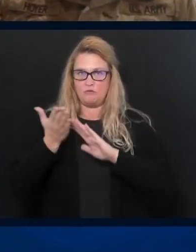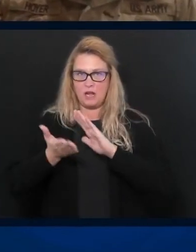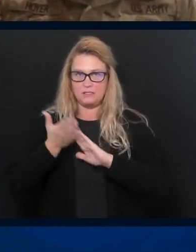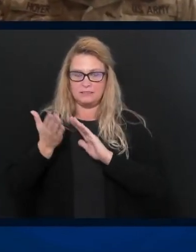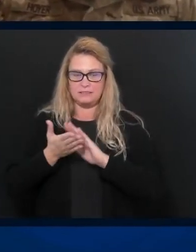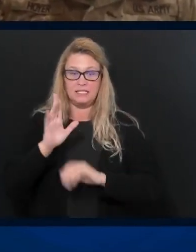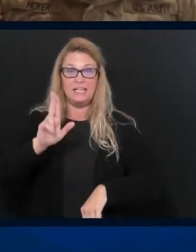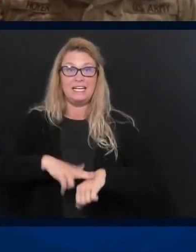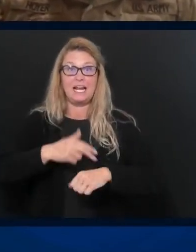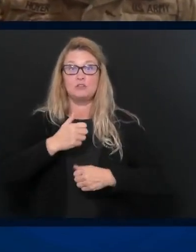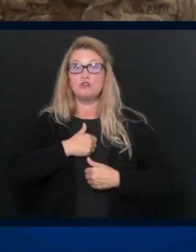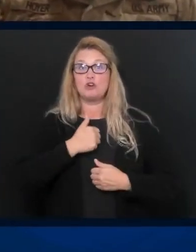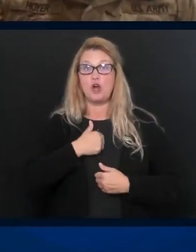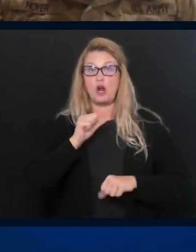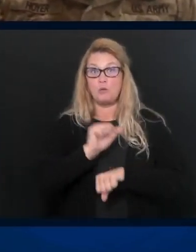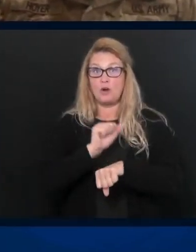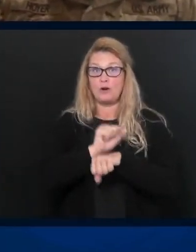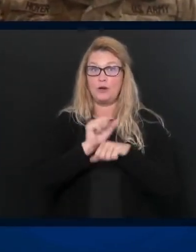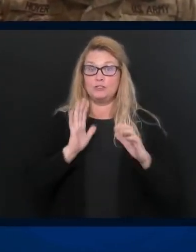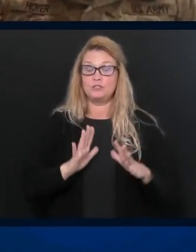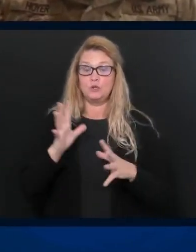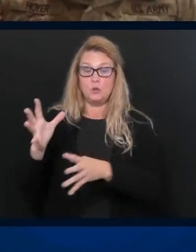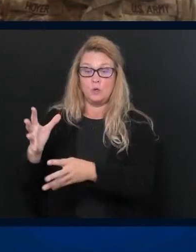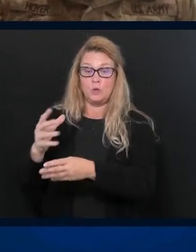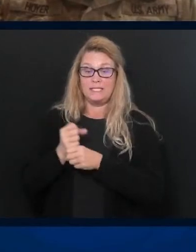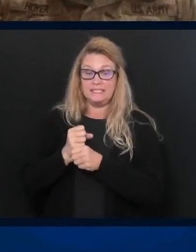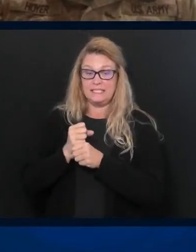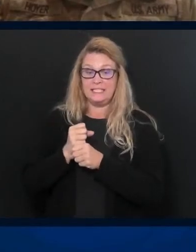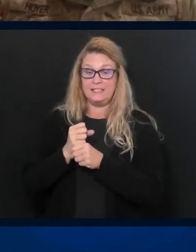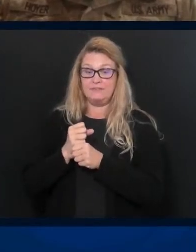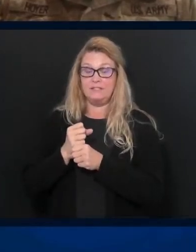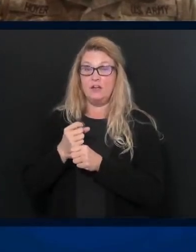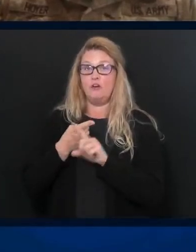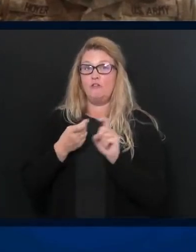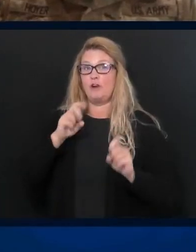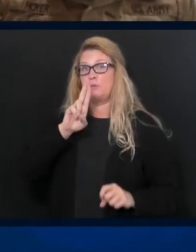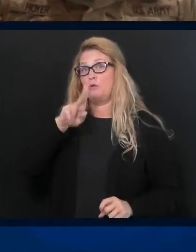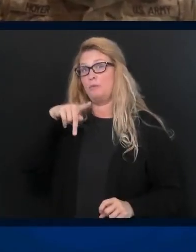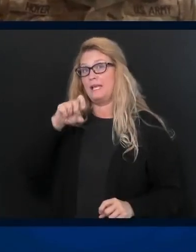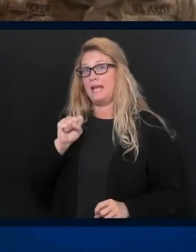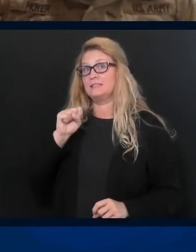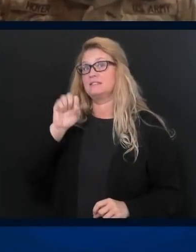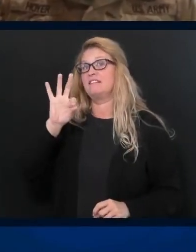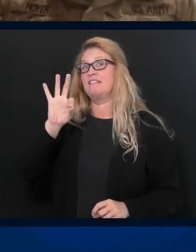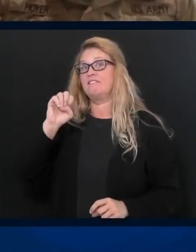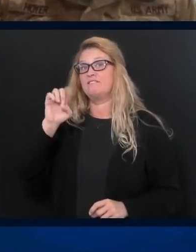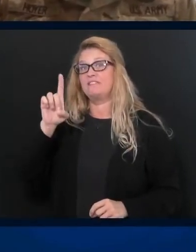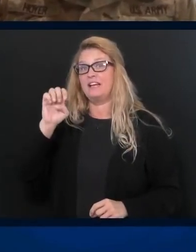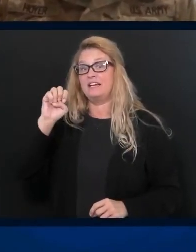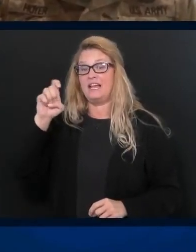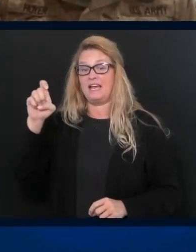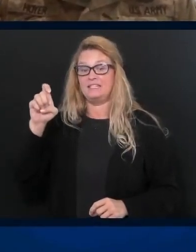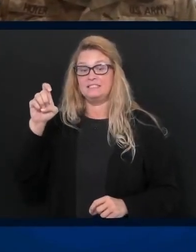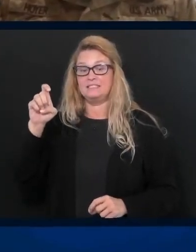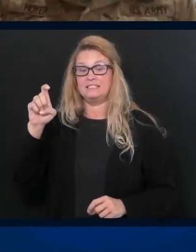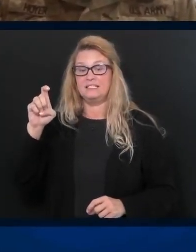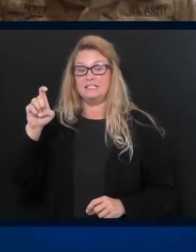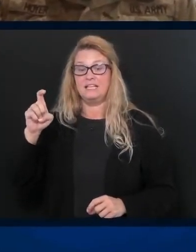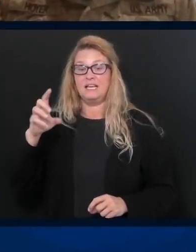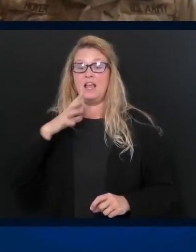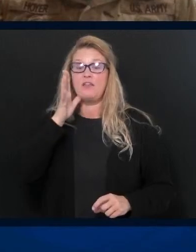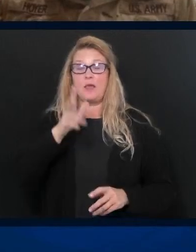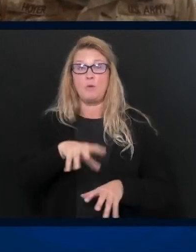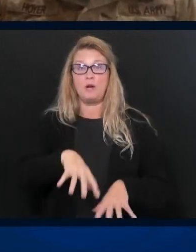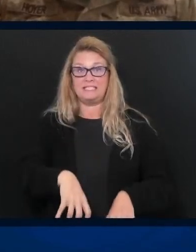Guard personnel receive the items from UPS, FedEx. They pull it out